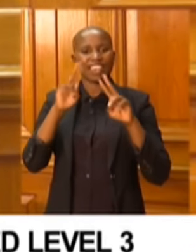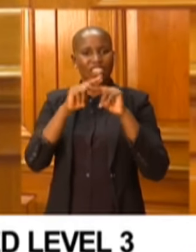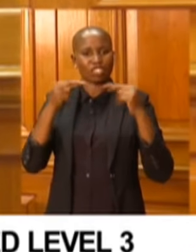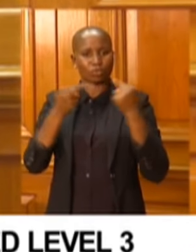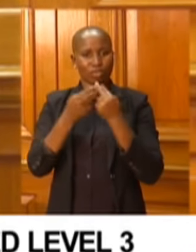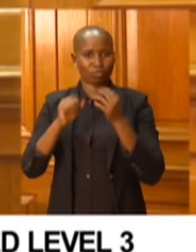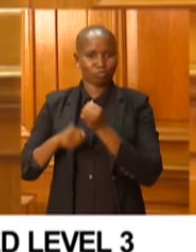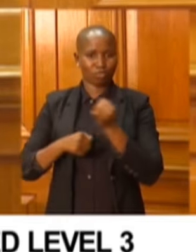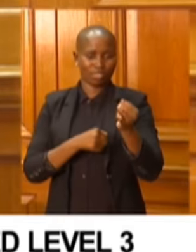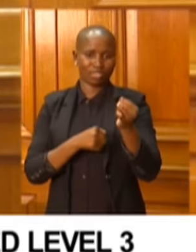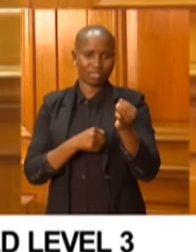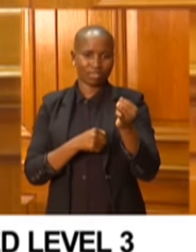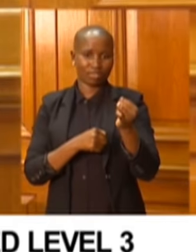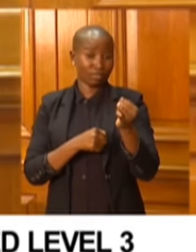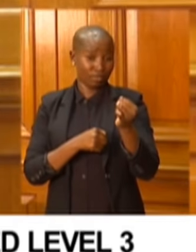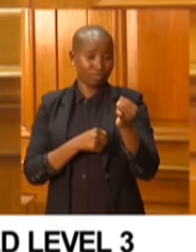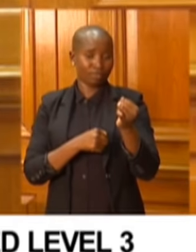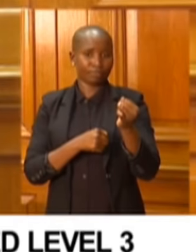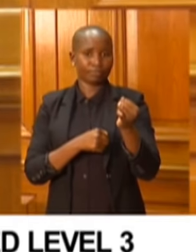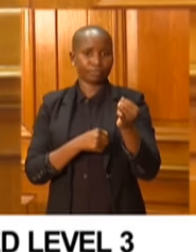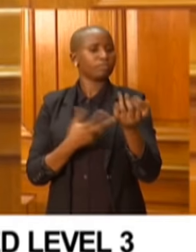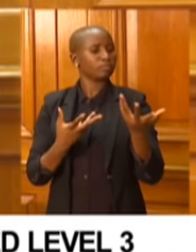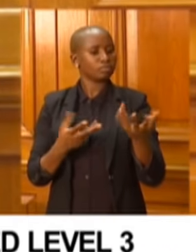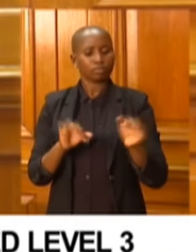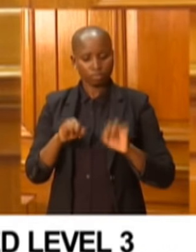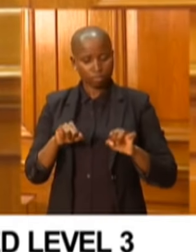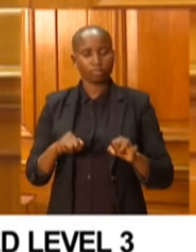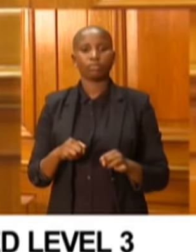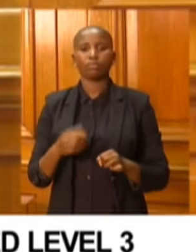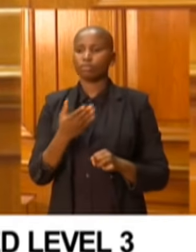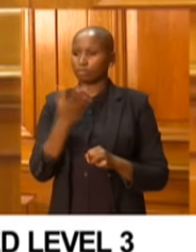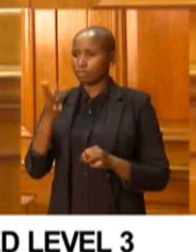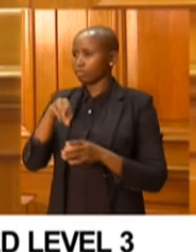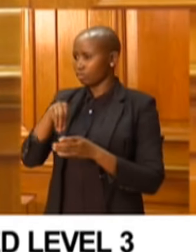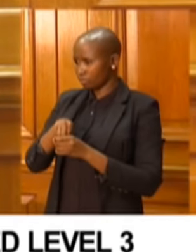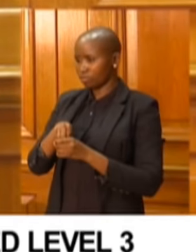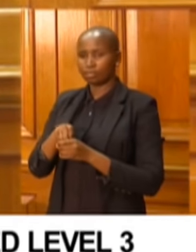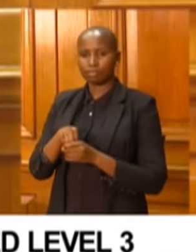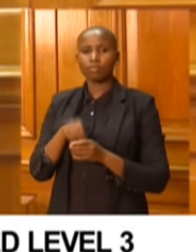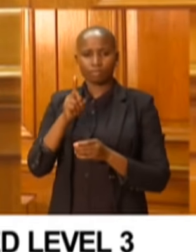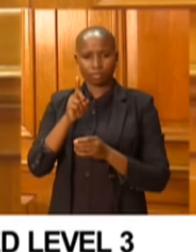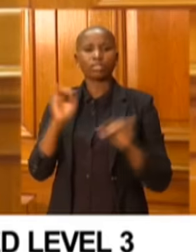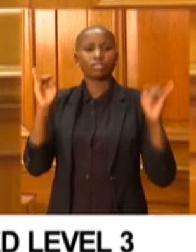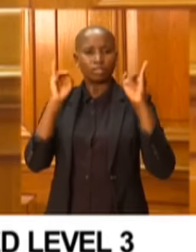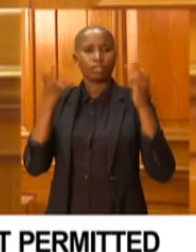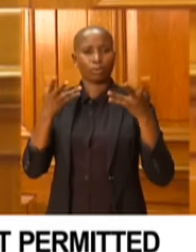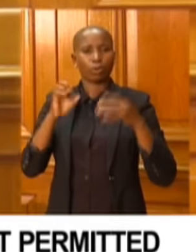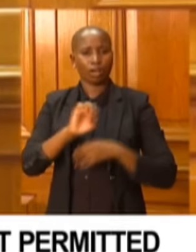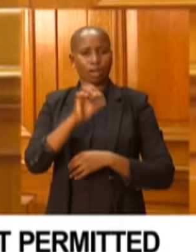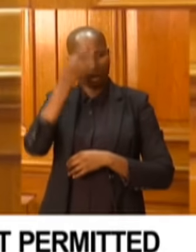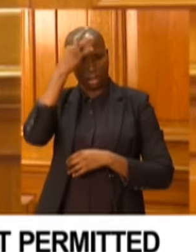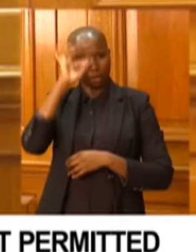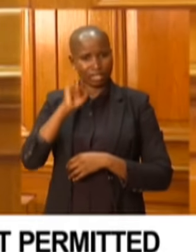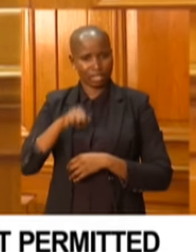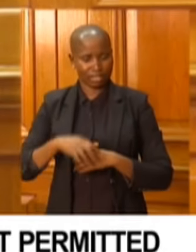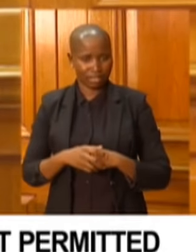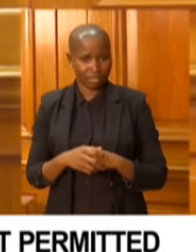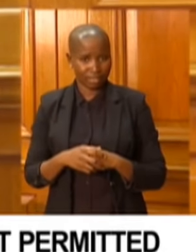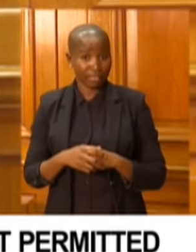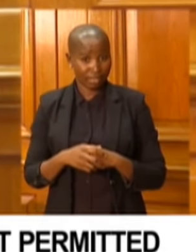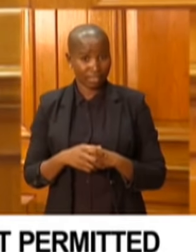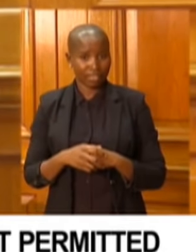when such contributions have been critical of government. We are integrating the